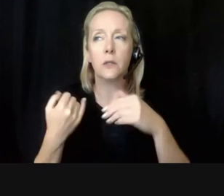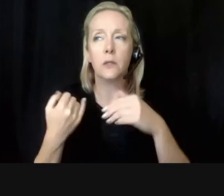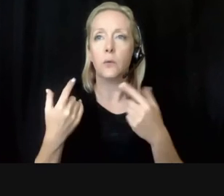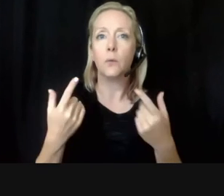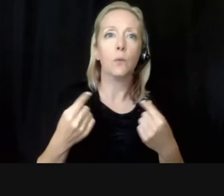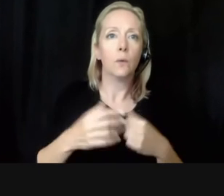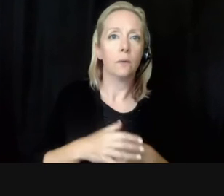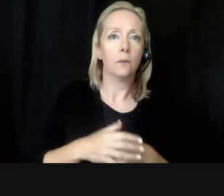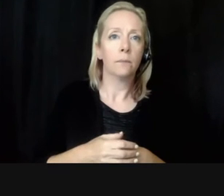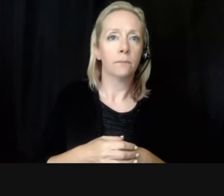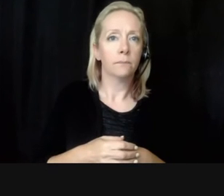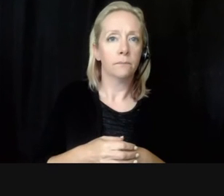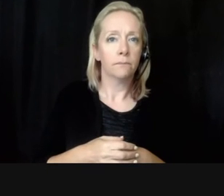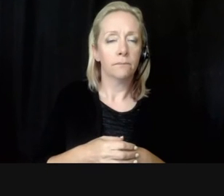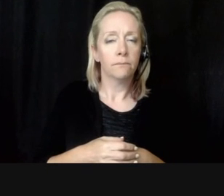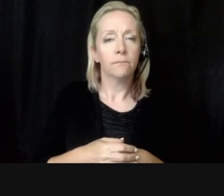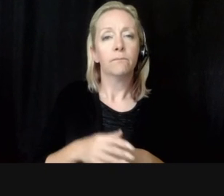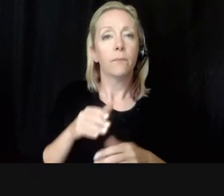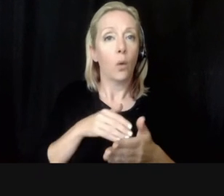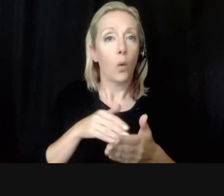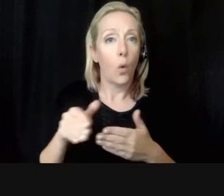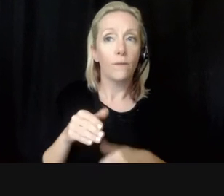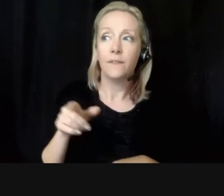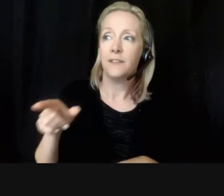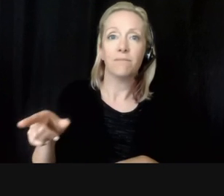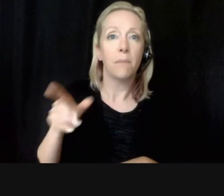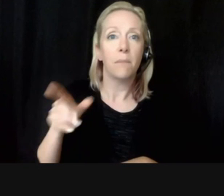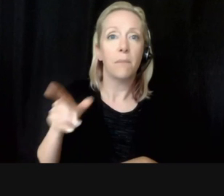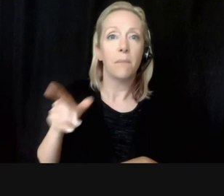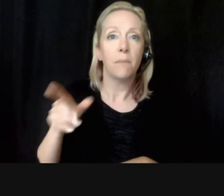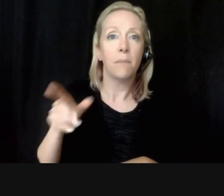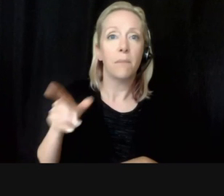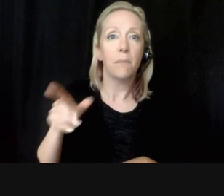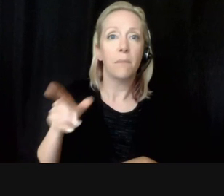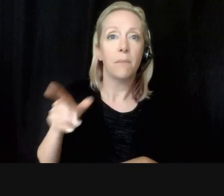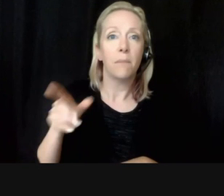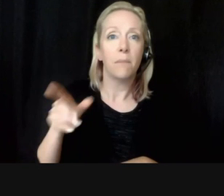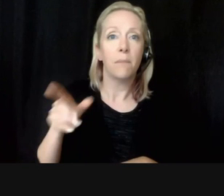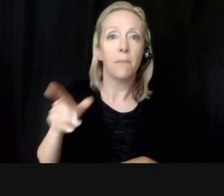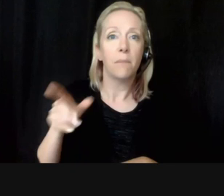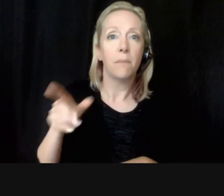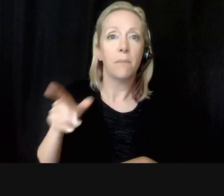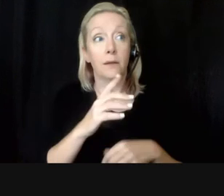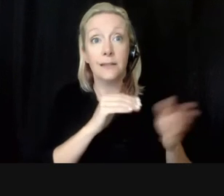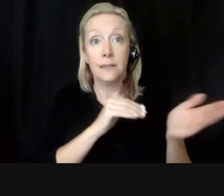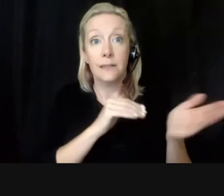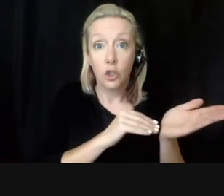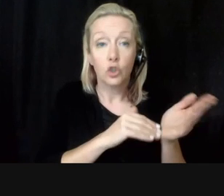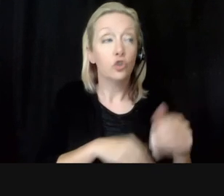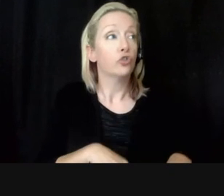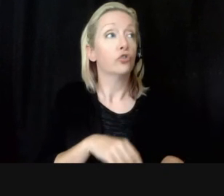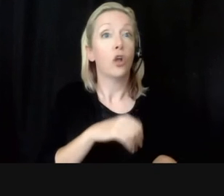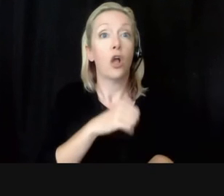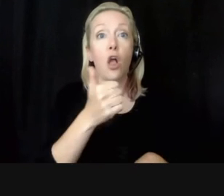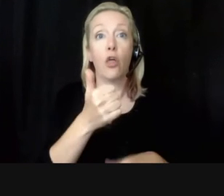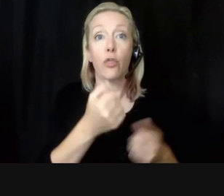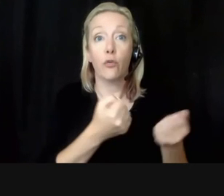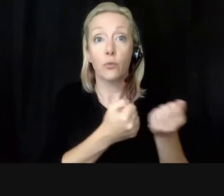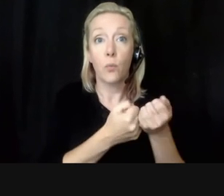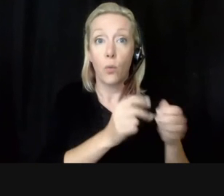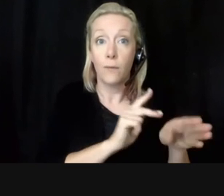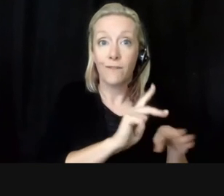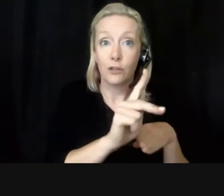They feel that even their professionals that they're working with or their pediatricians don't know how to give them information,